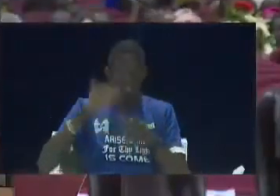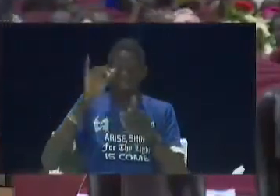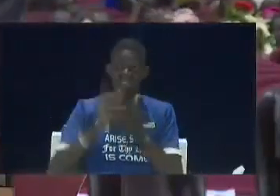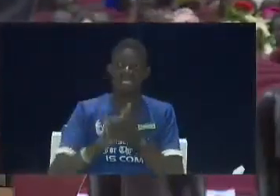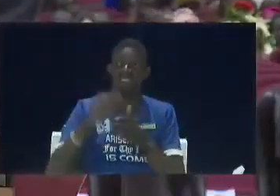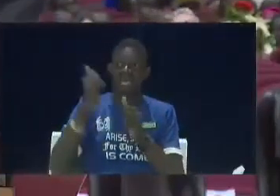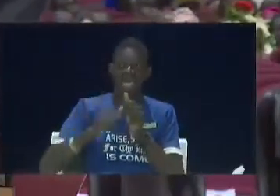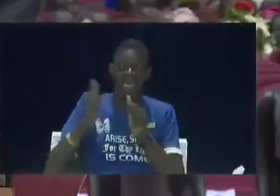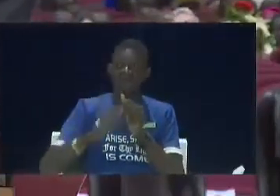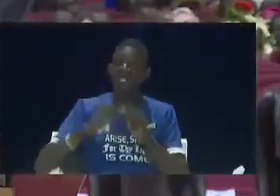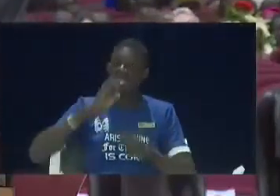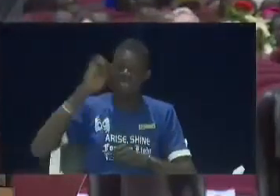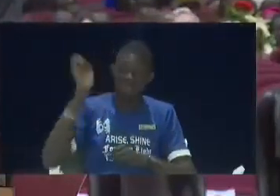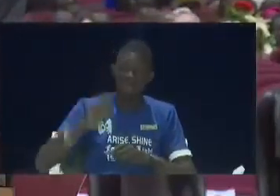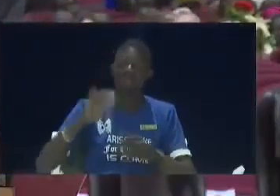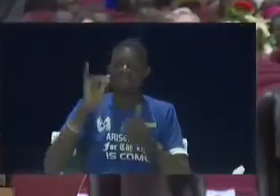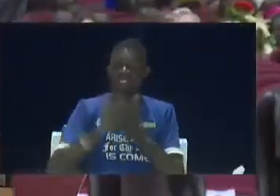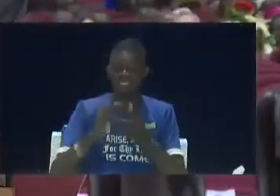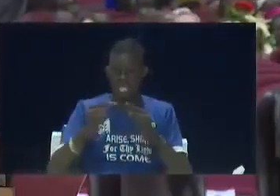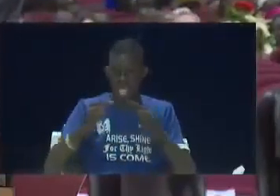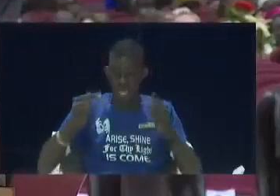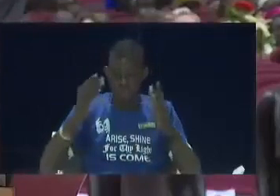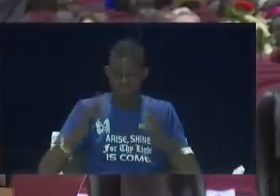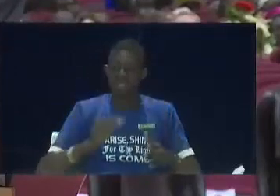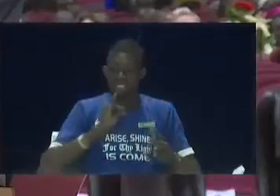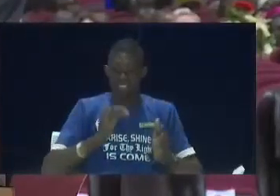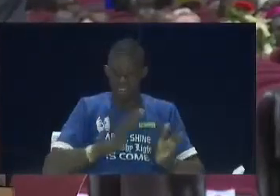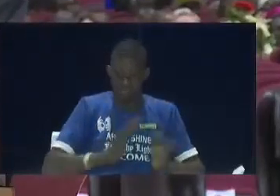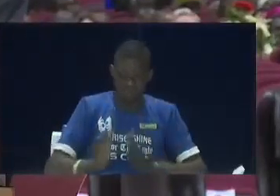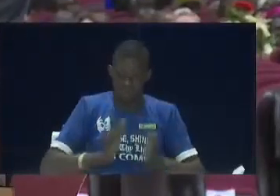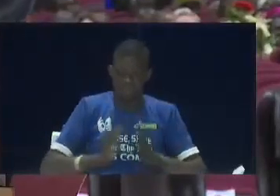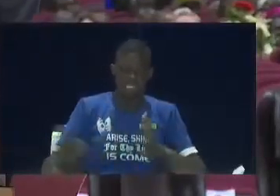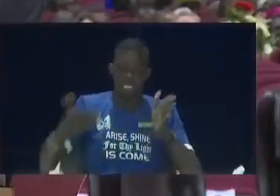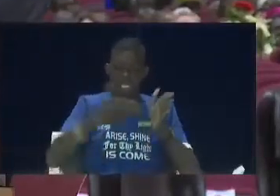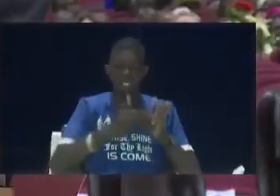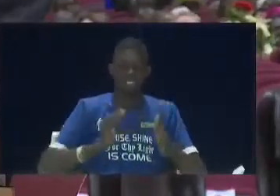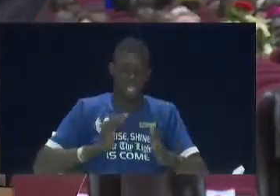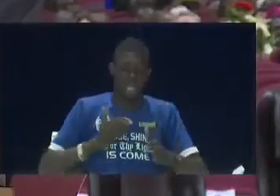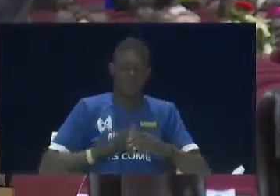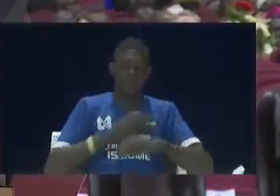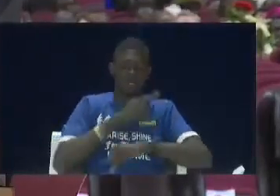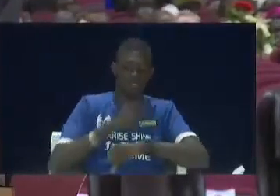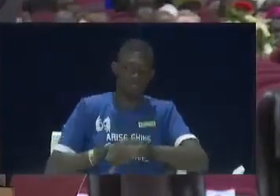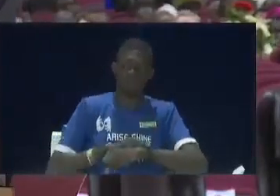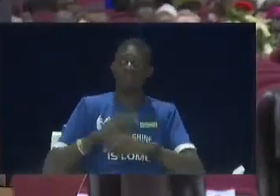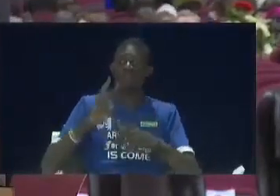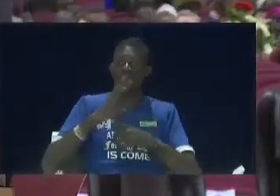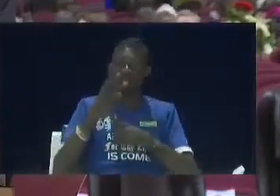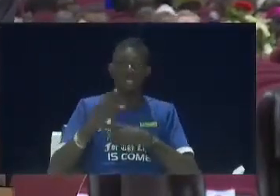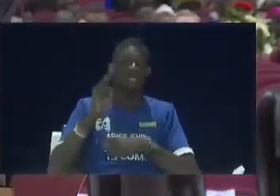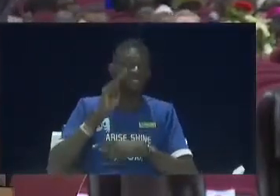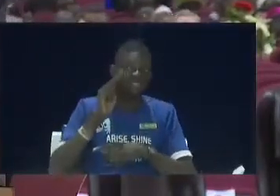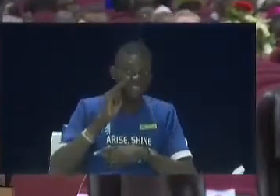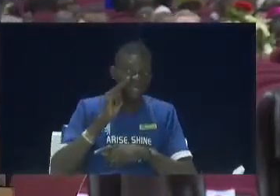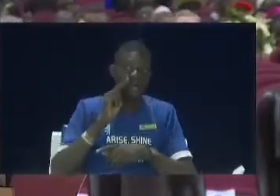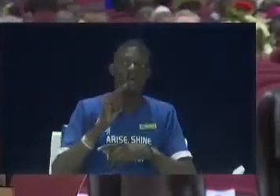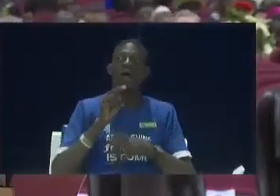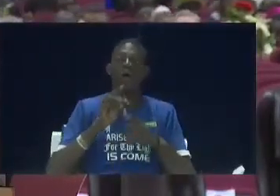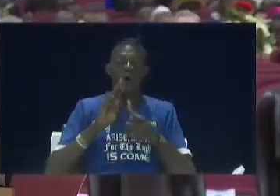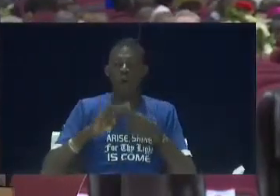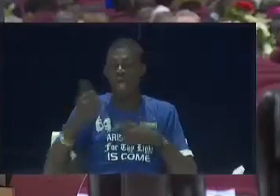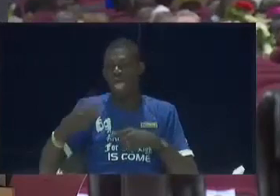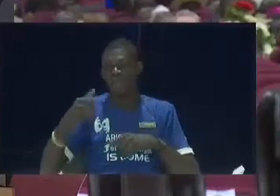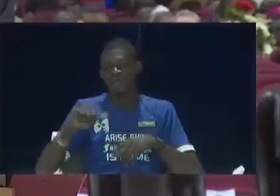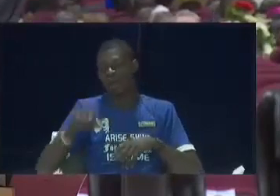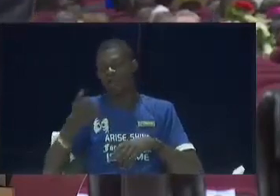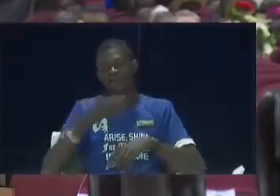every evil that the enemy is plotting against our nation, whether Nigeria or any other nation